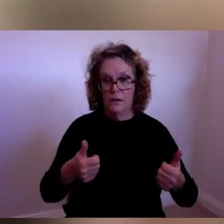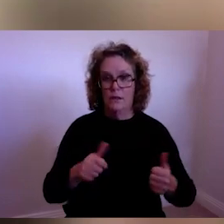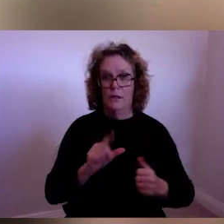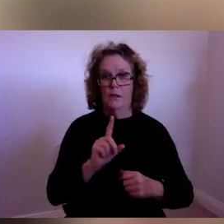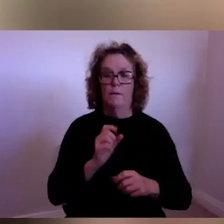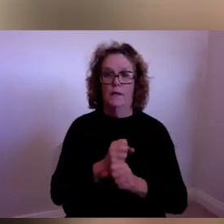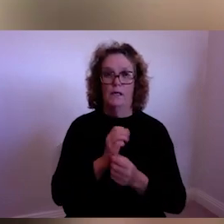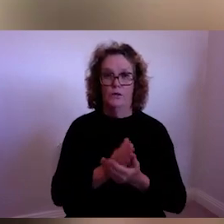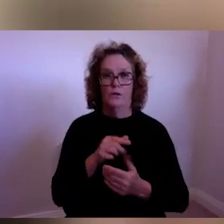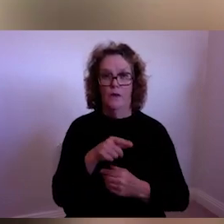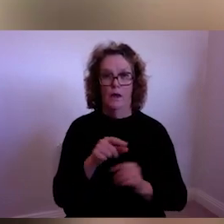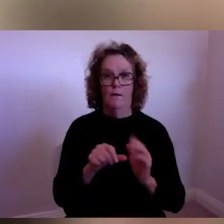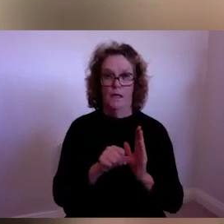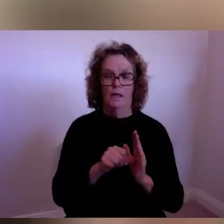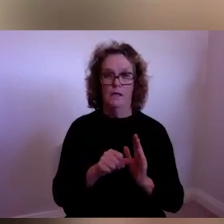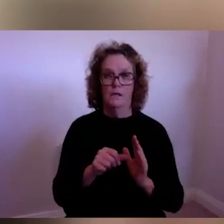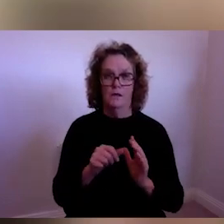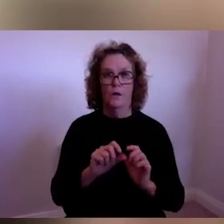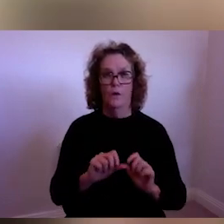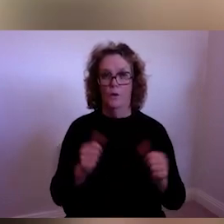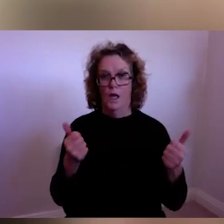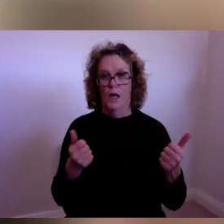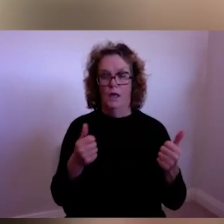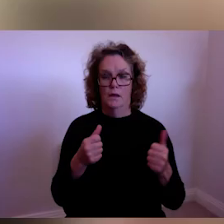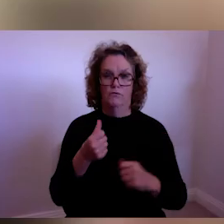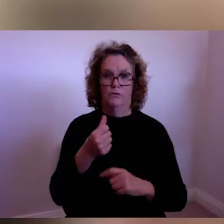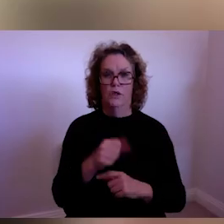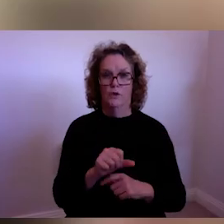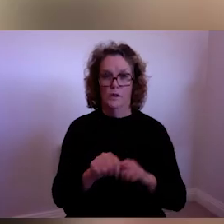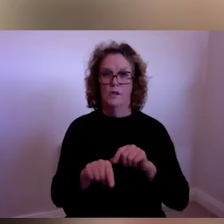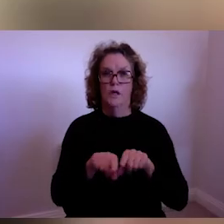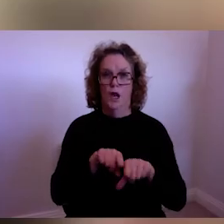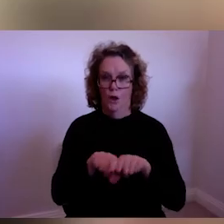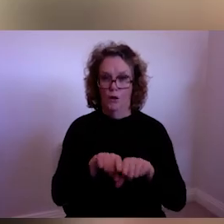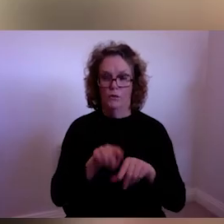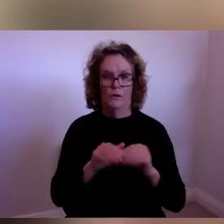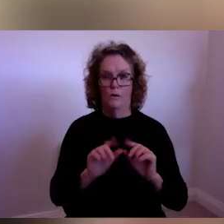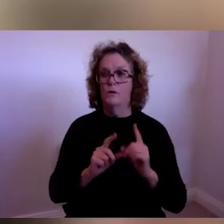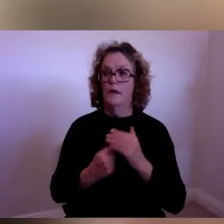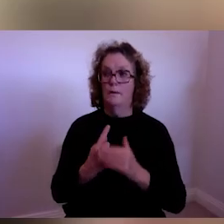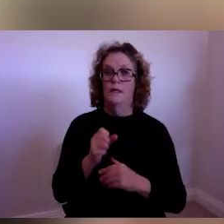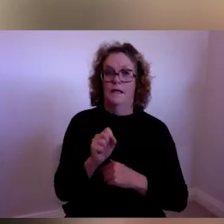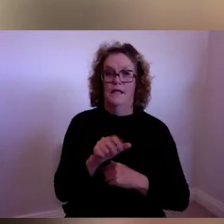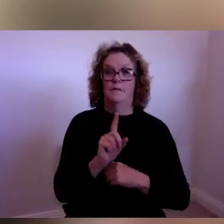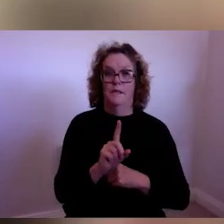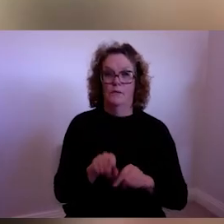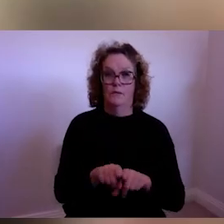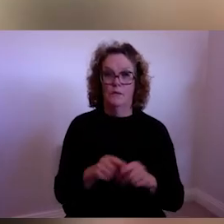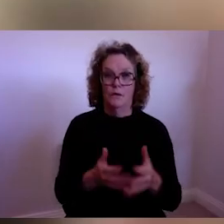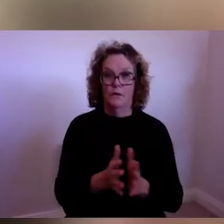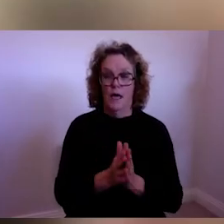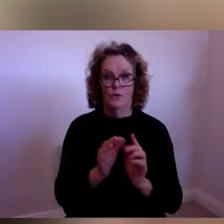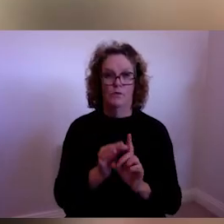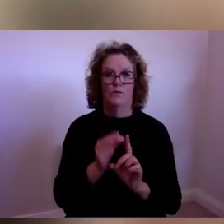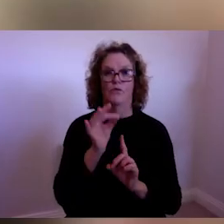that money is really well used, and we learn about not just what's happening, but how to do things better into